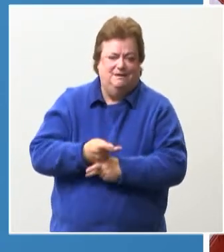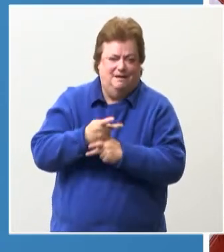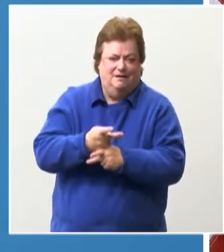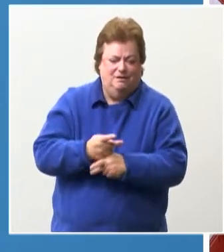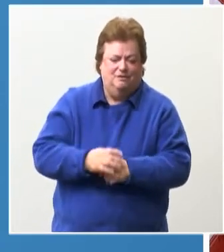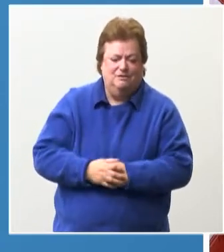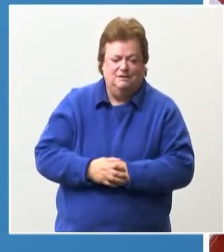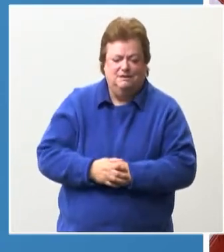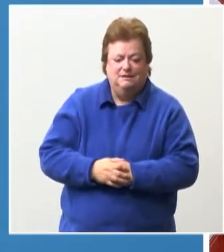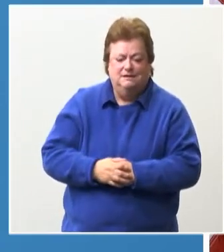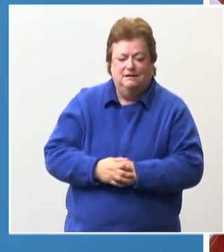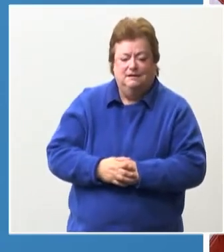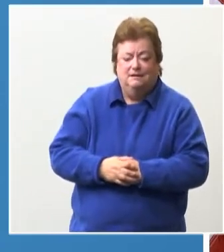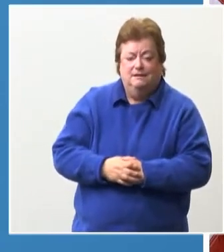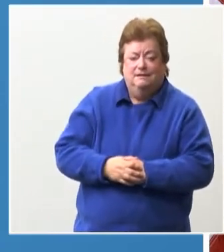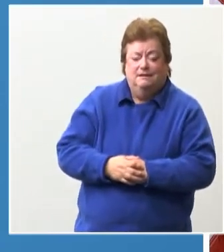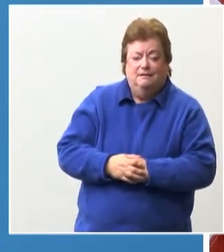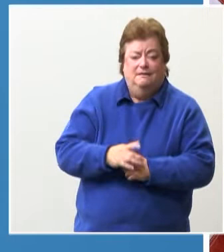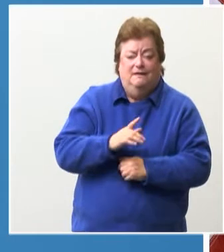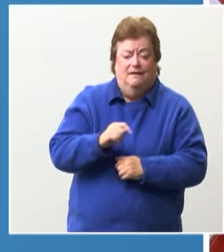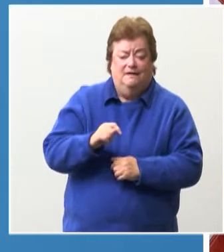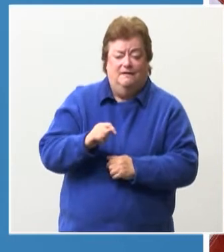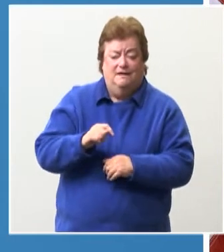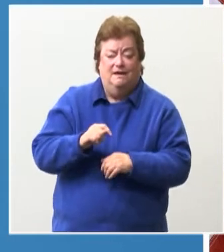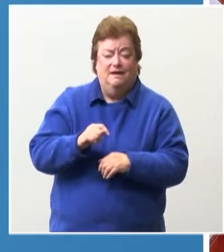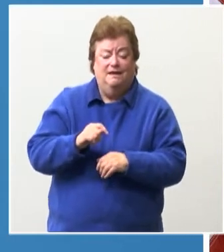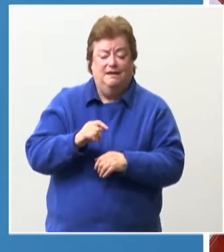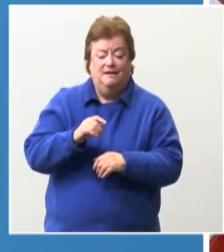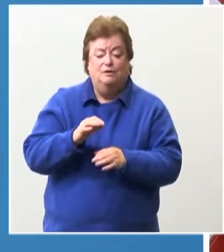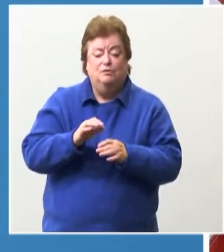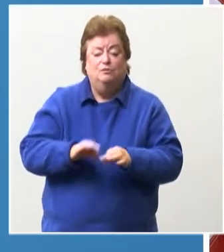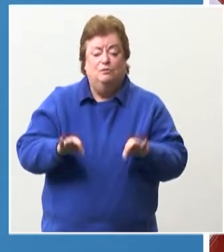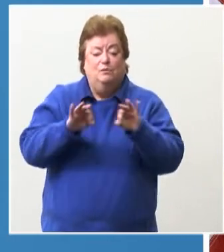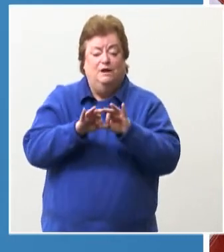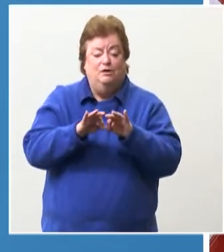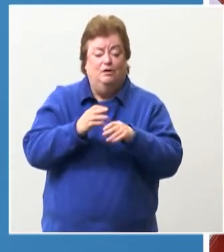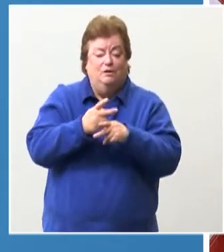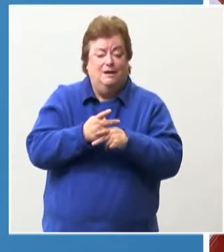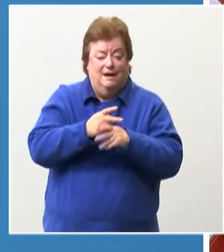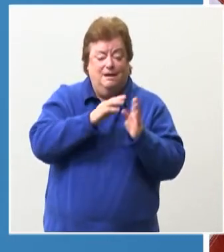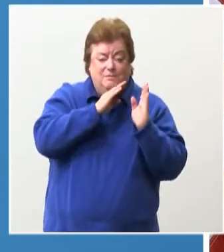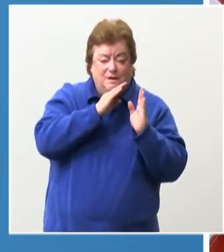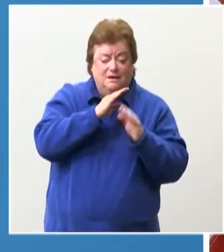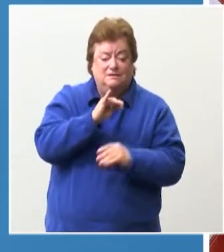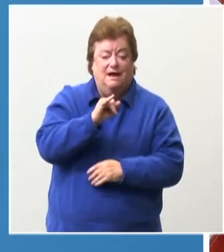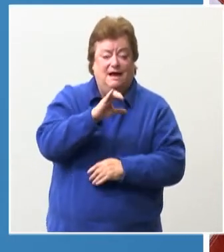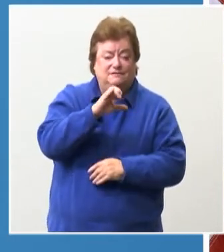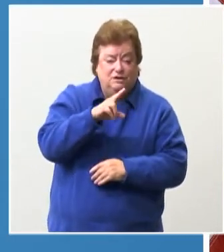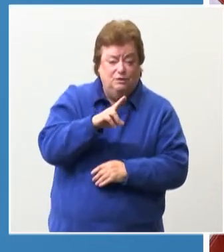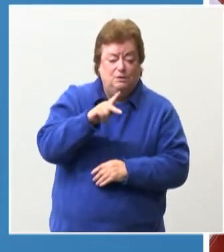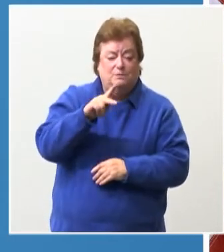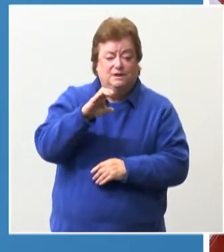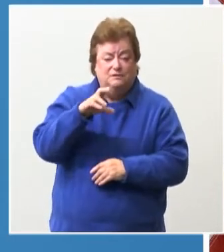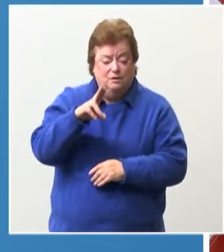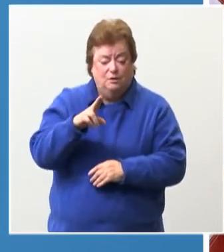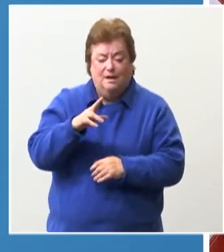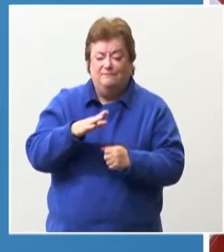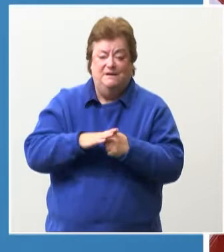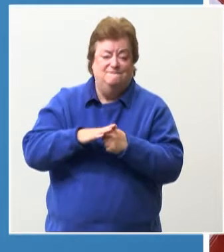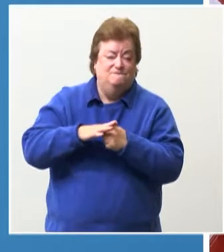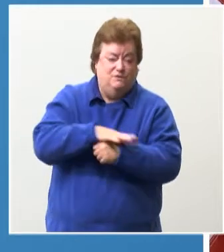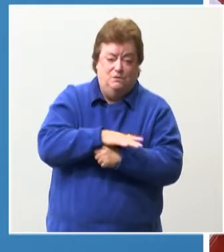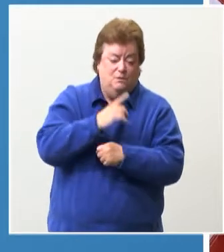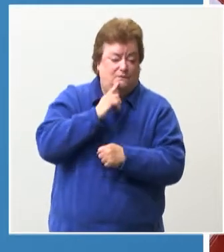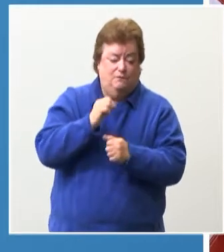Available critical care beds are our greatest concern. Our ICU and PCU units have been completely full for